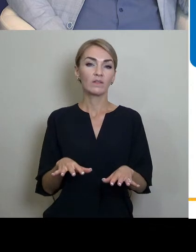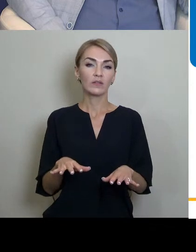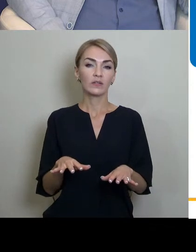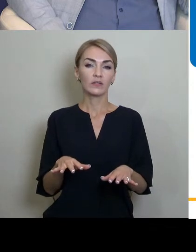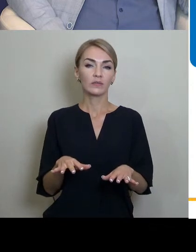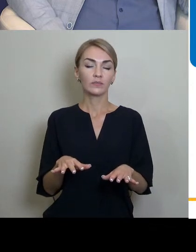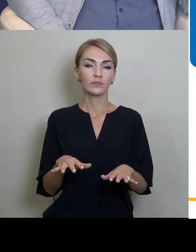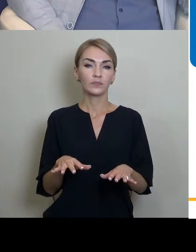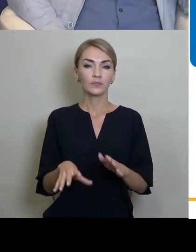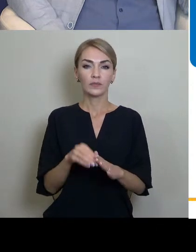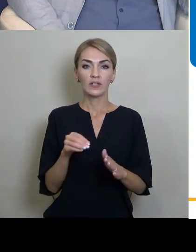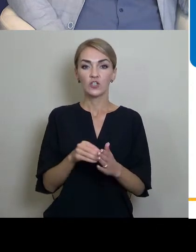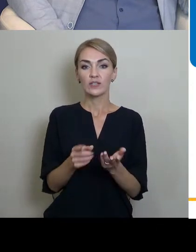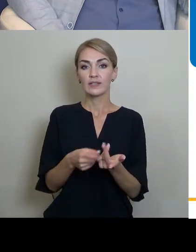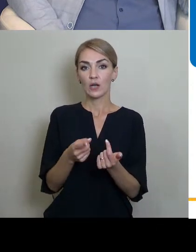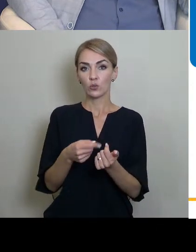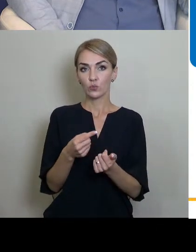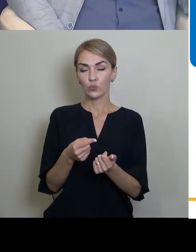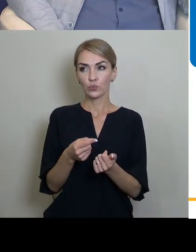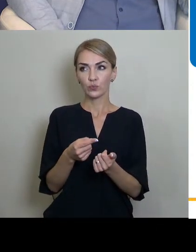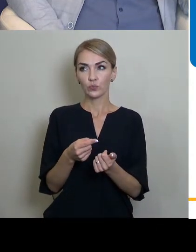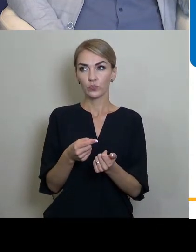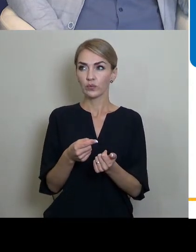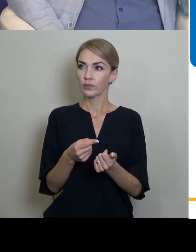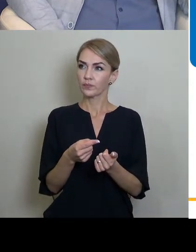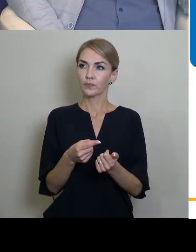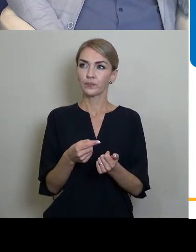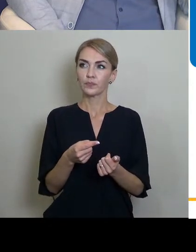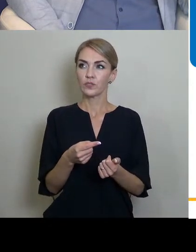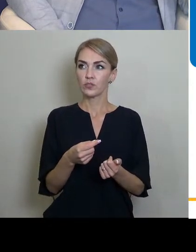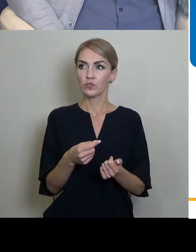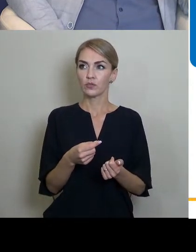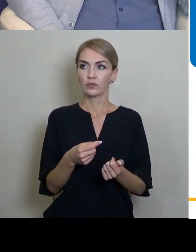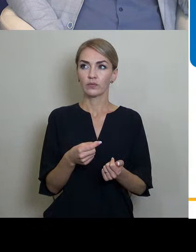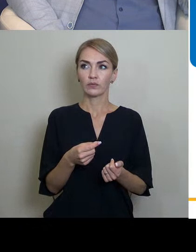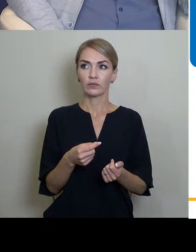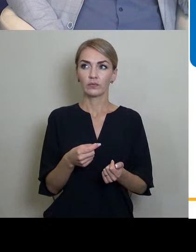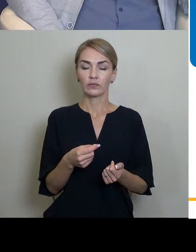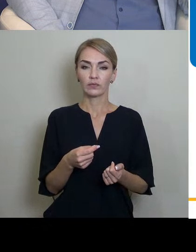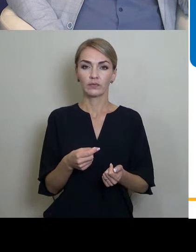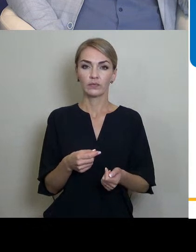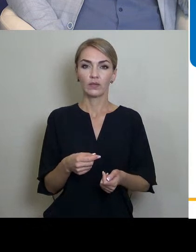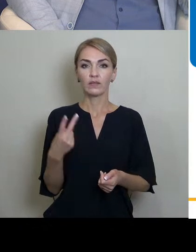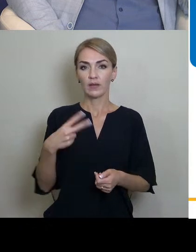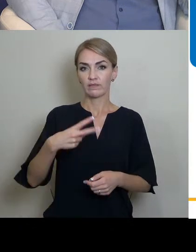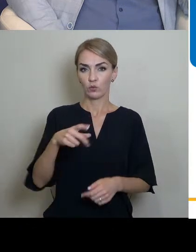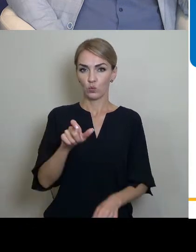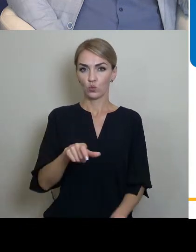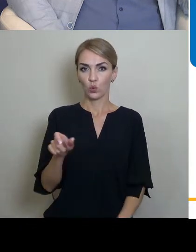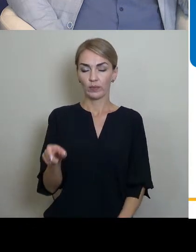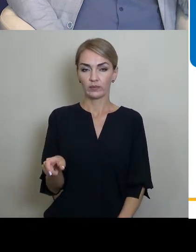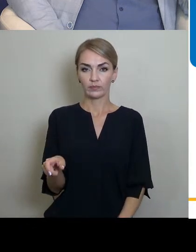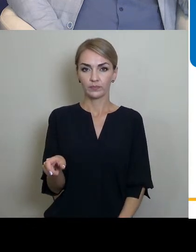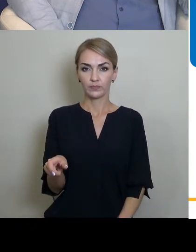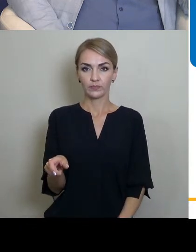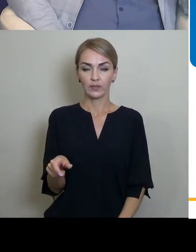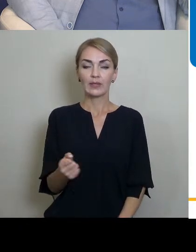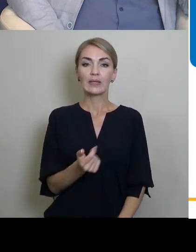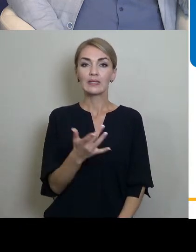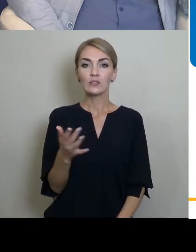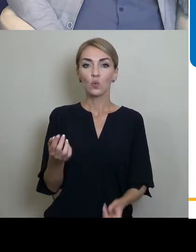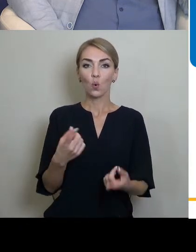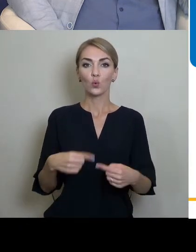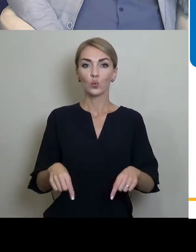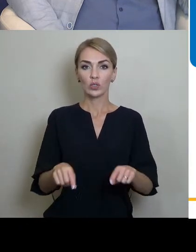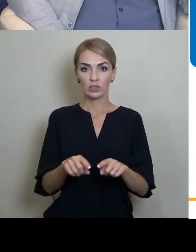of councillors. If it is up to 10,000, then we can elect 22